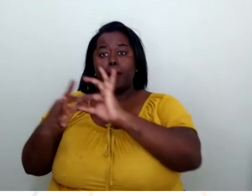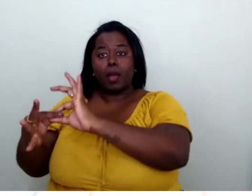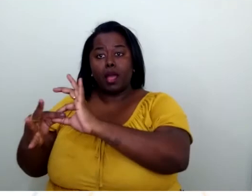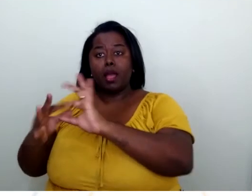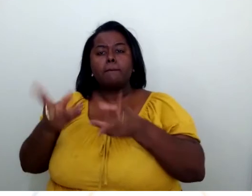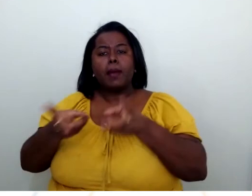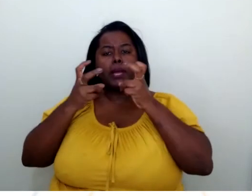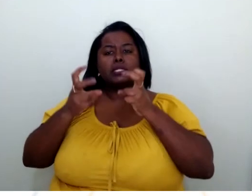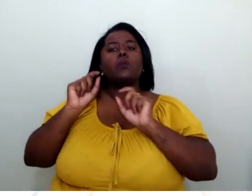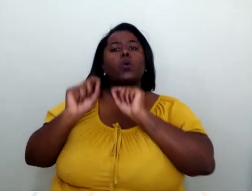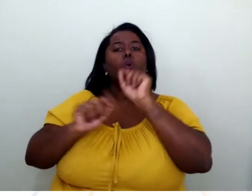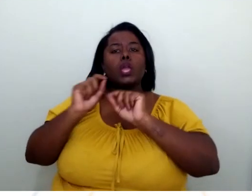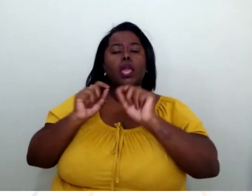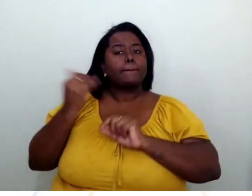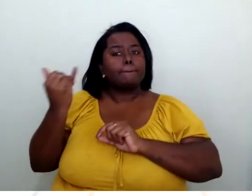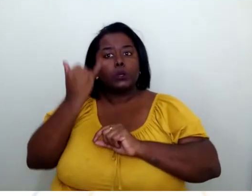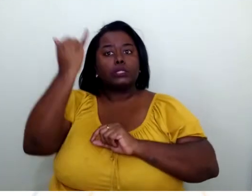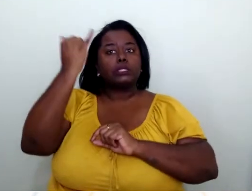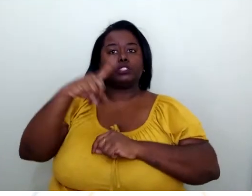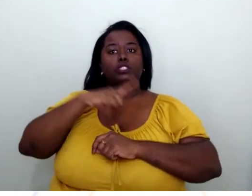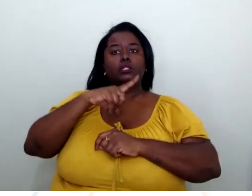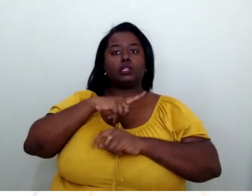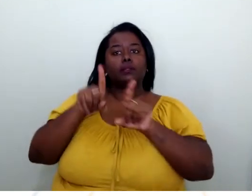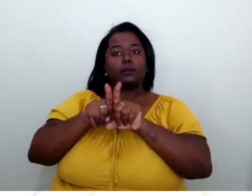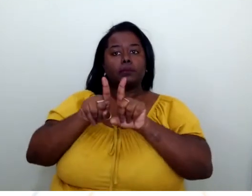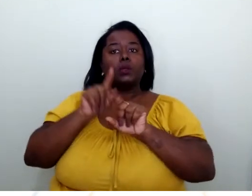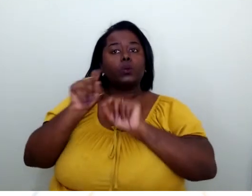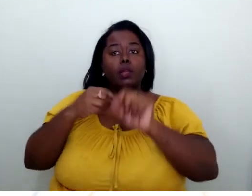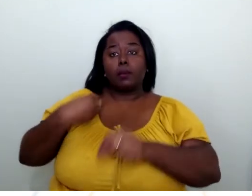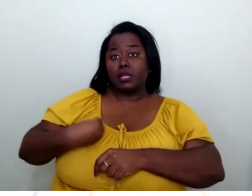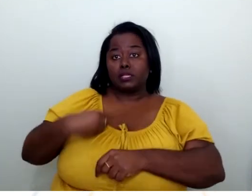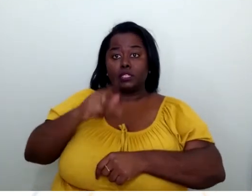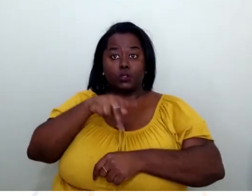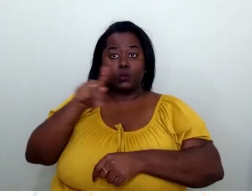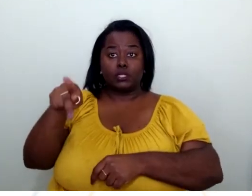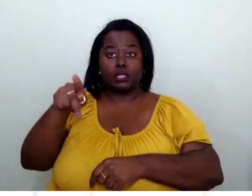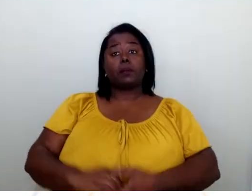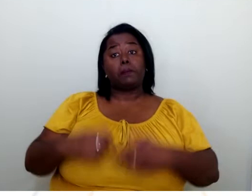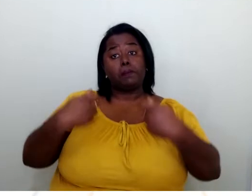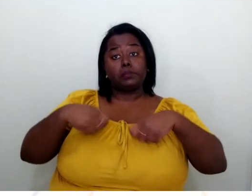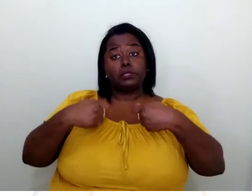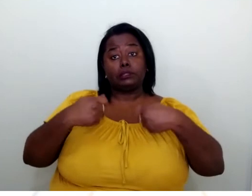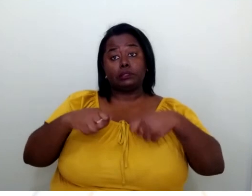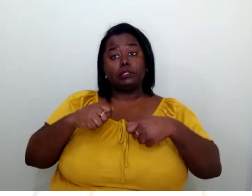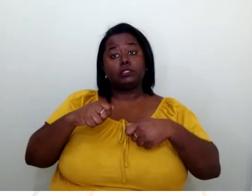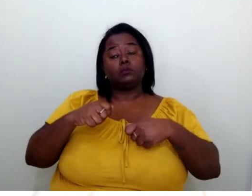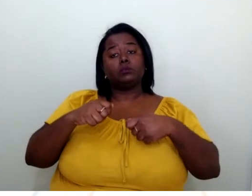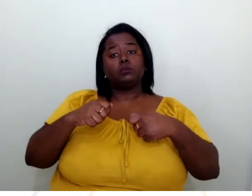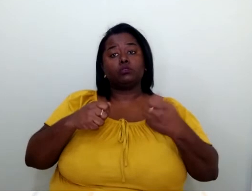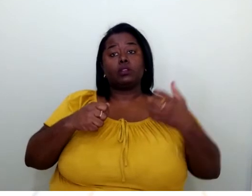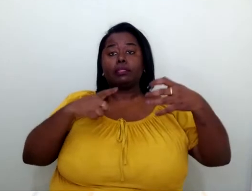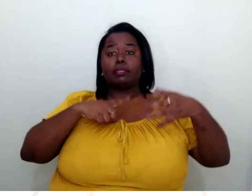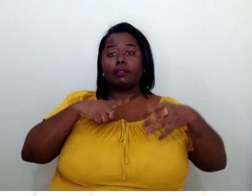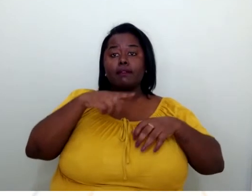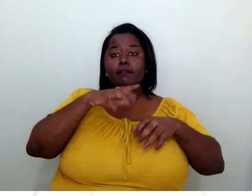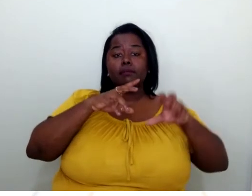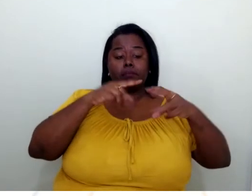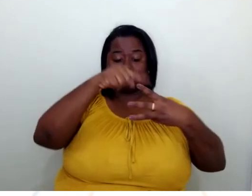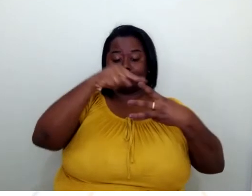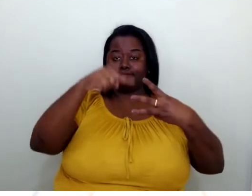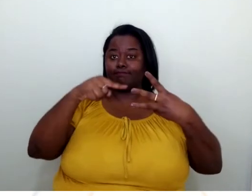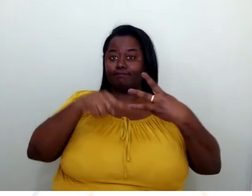Now, I'd like to provide you with an overview to the community of inquiry framework. To begin, I know